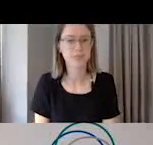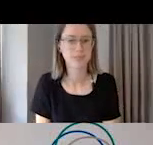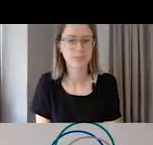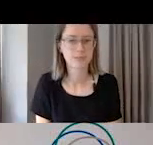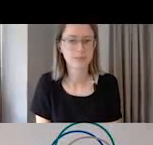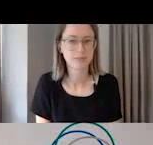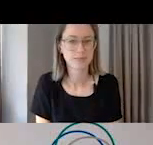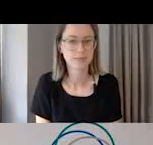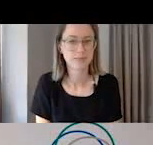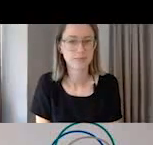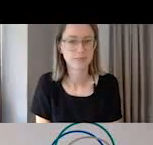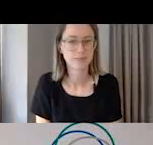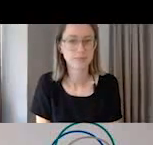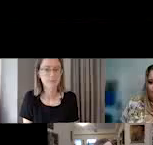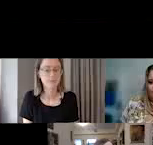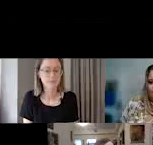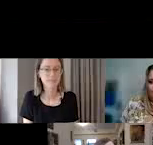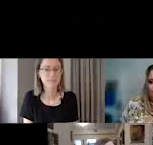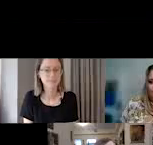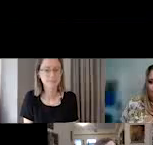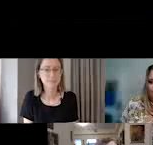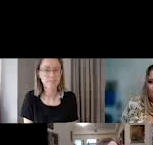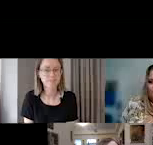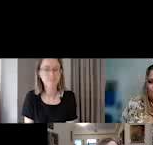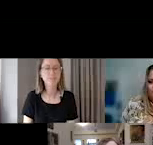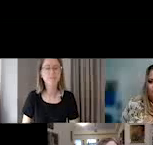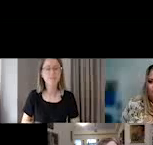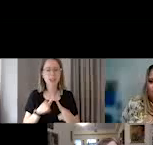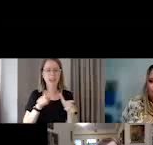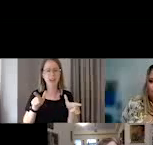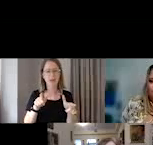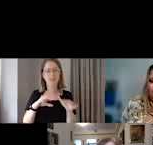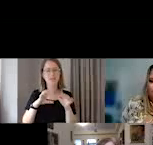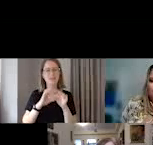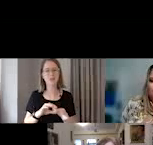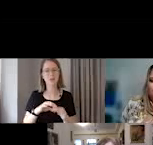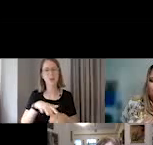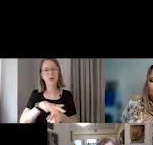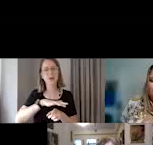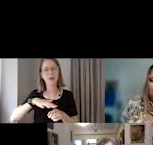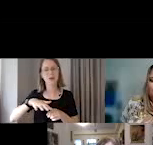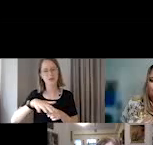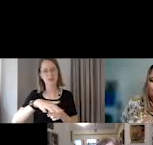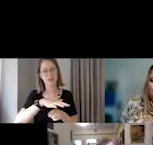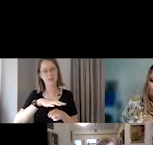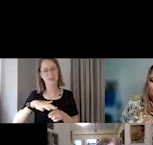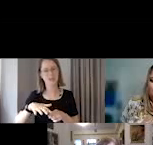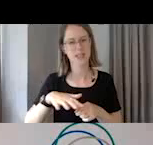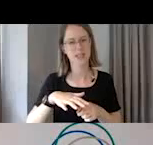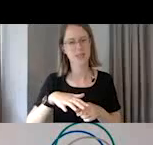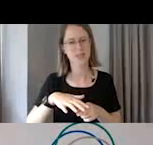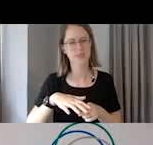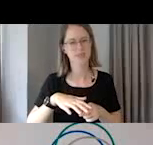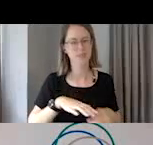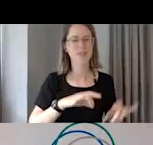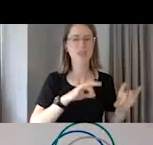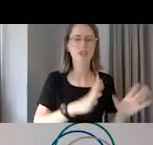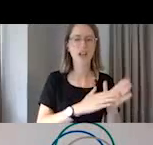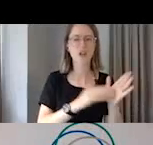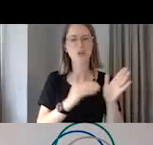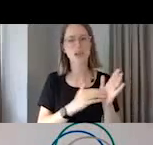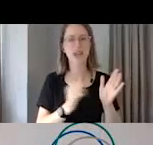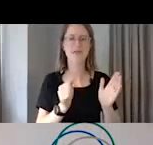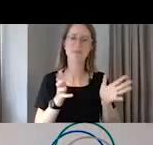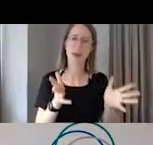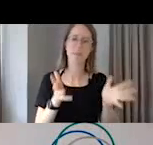thank you. Yeah, I guess, language is very context specific, of course, and in Australasia we have our own vernacular.